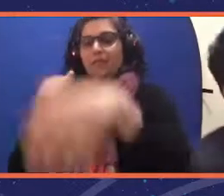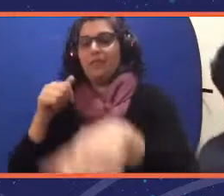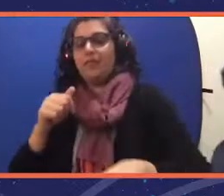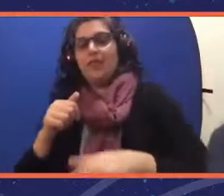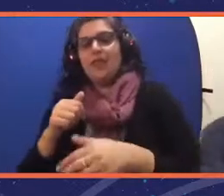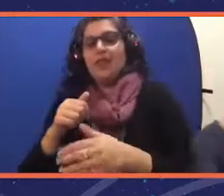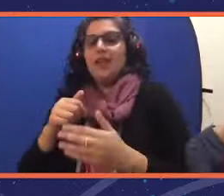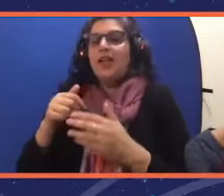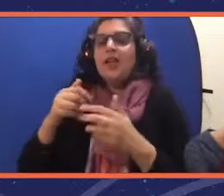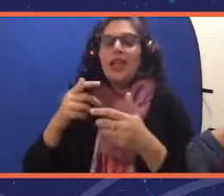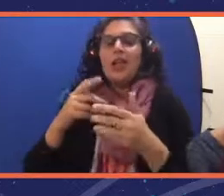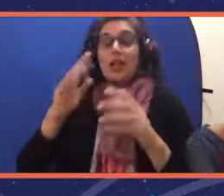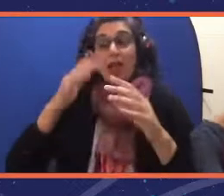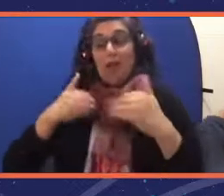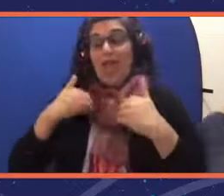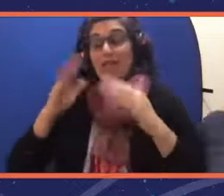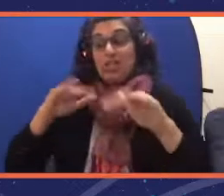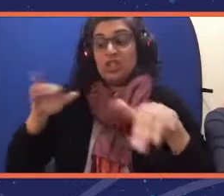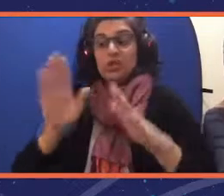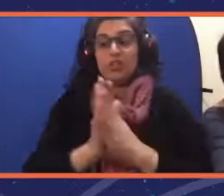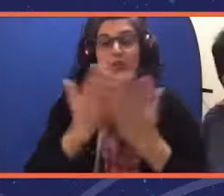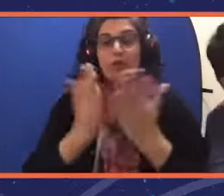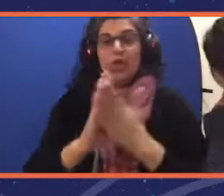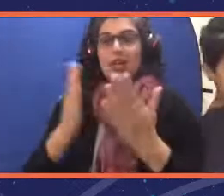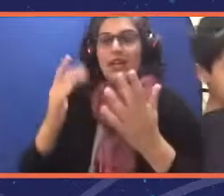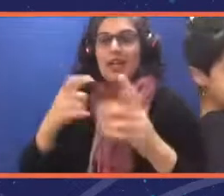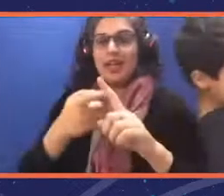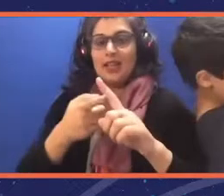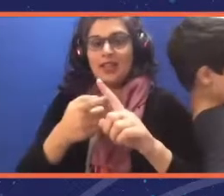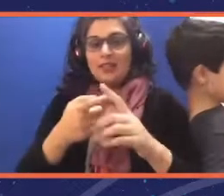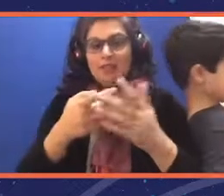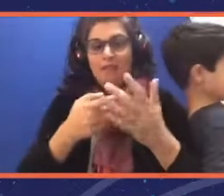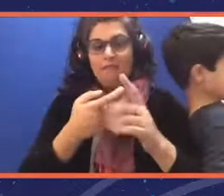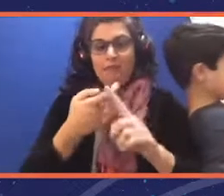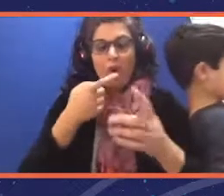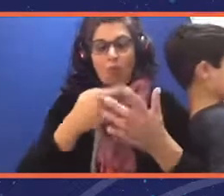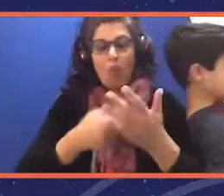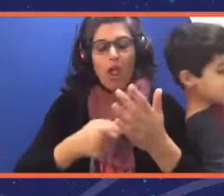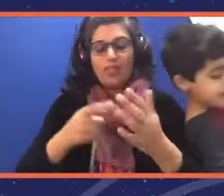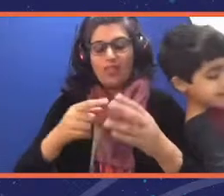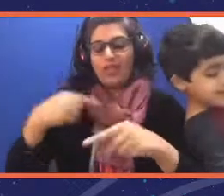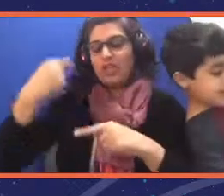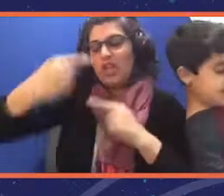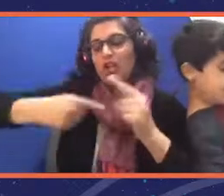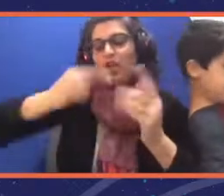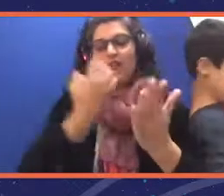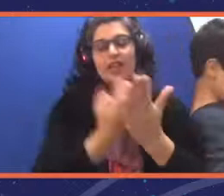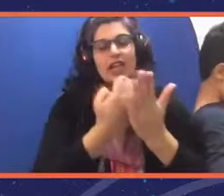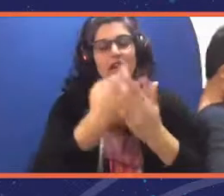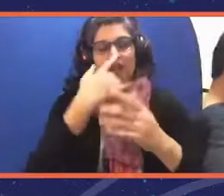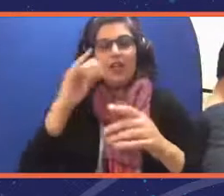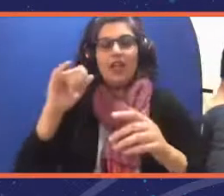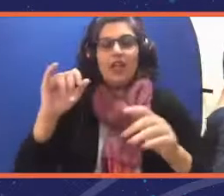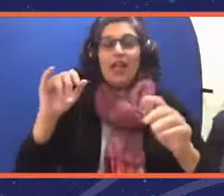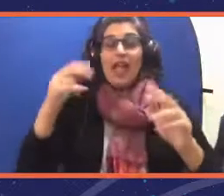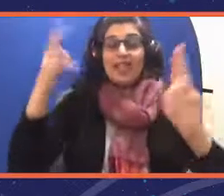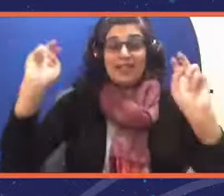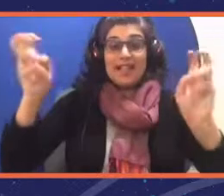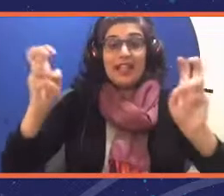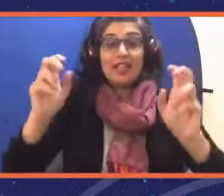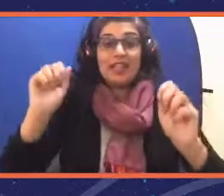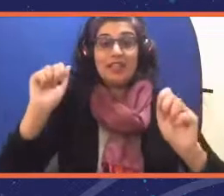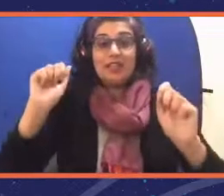what generative, what the generative economy looks like. And the book title is All Aboard the Freedom Express.